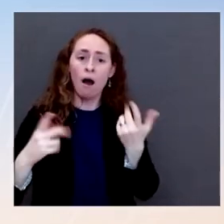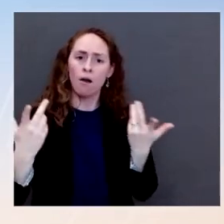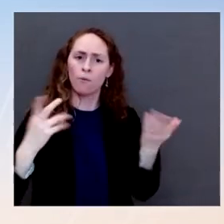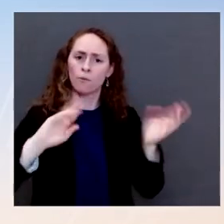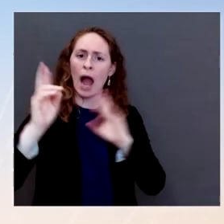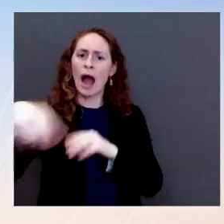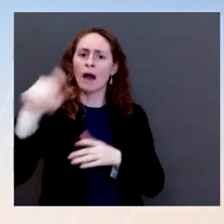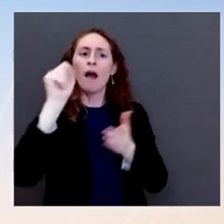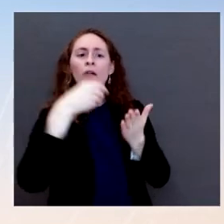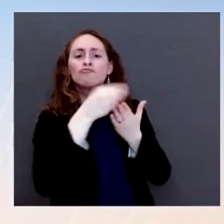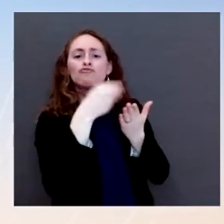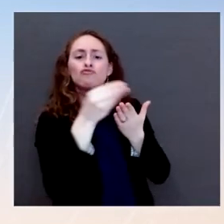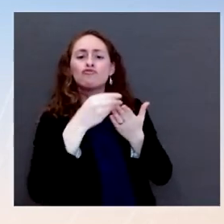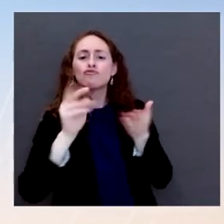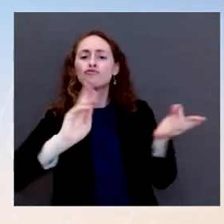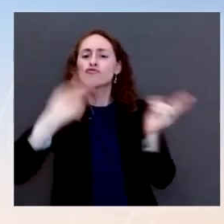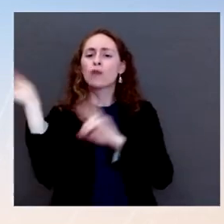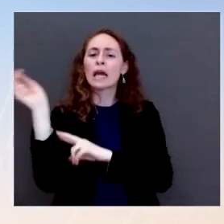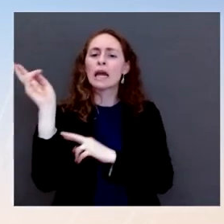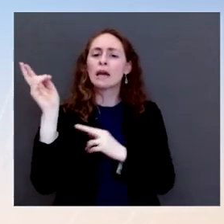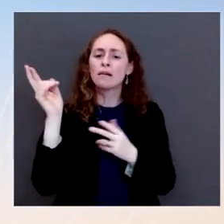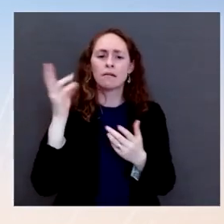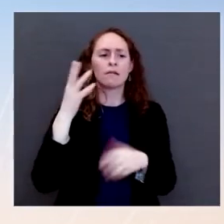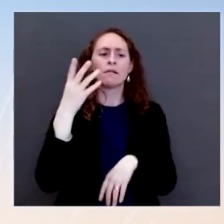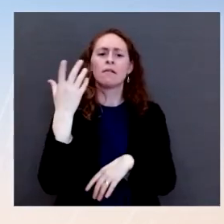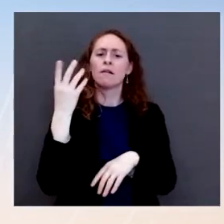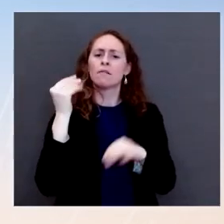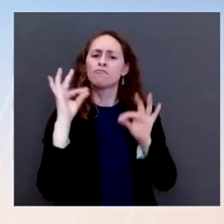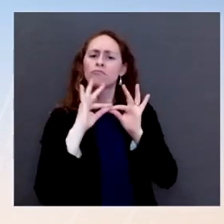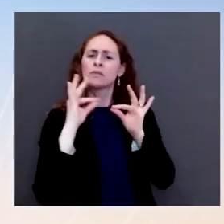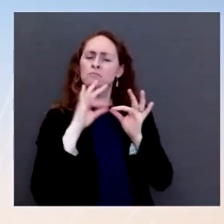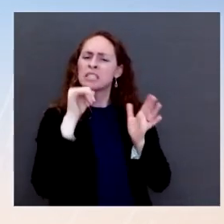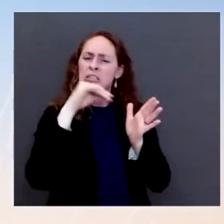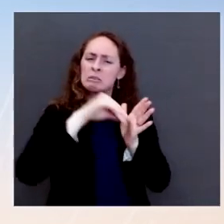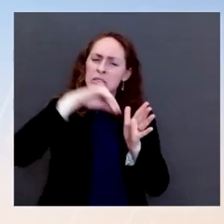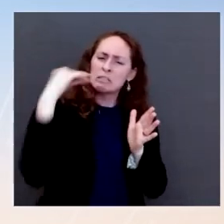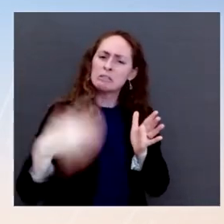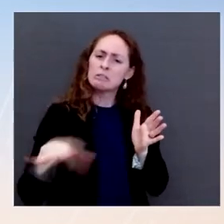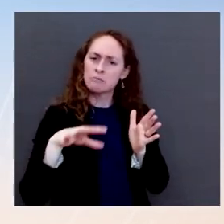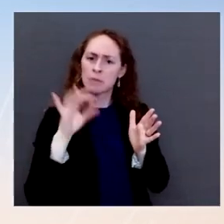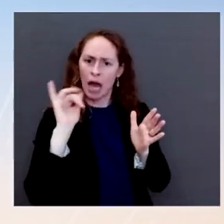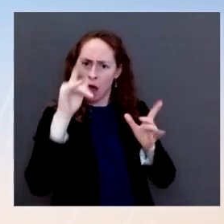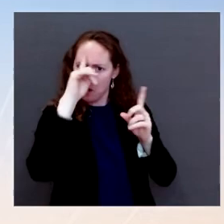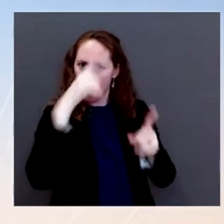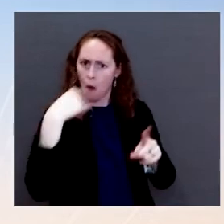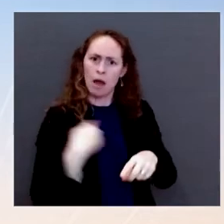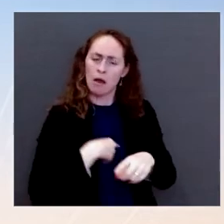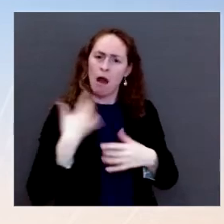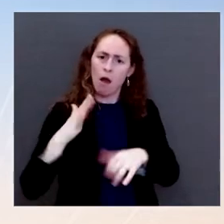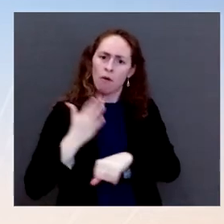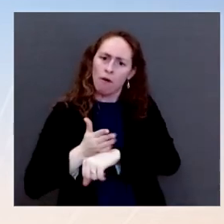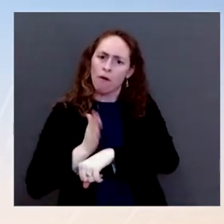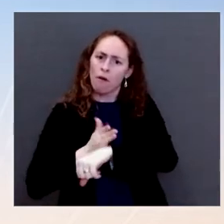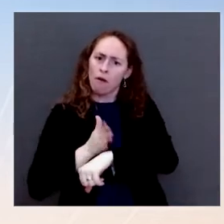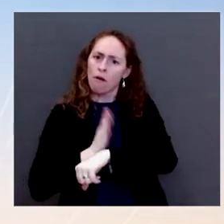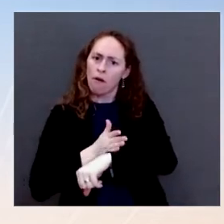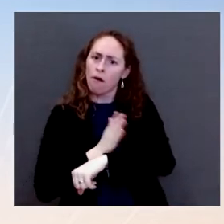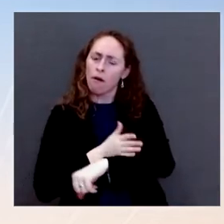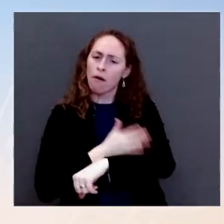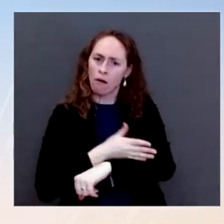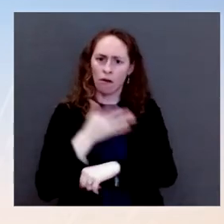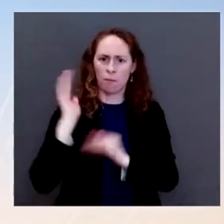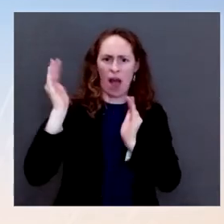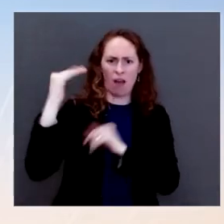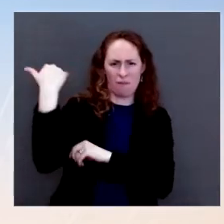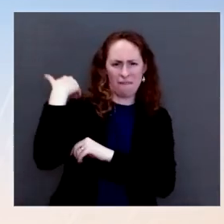We've cut the cost significantly over the past few months, and this effort to ensure insurers you're